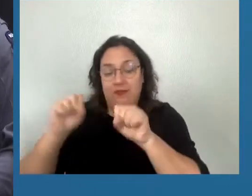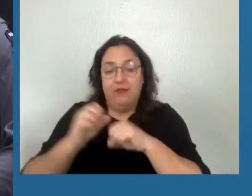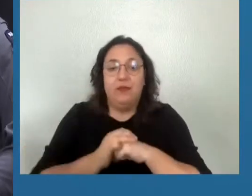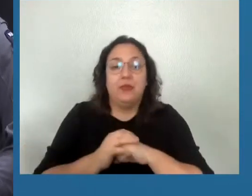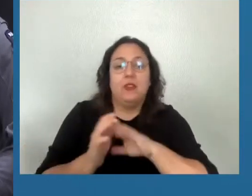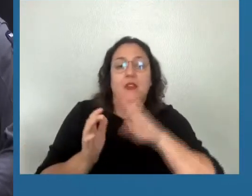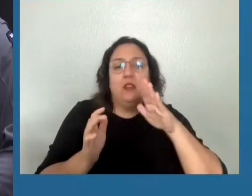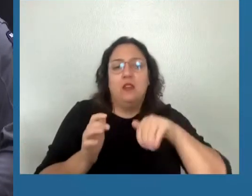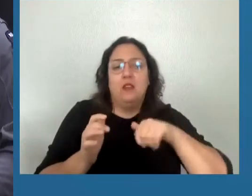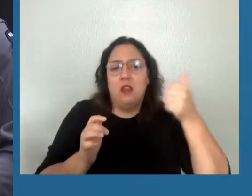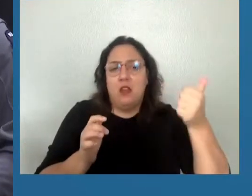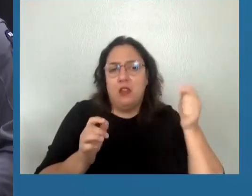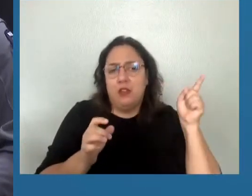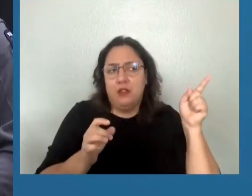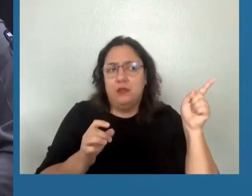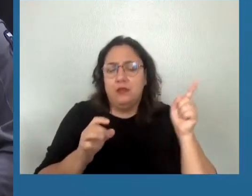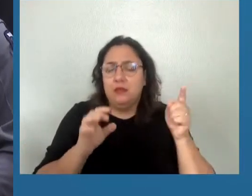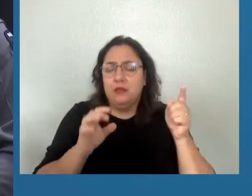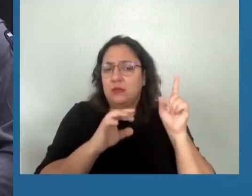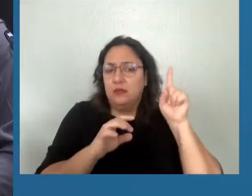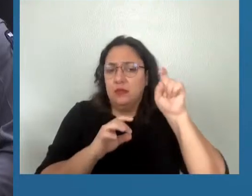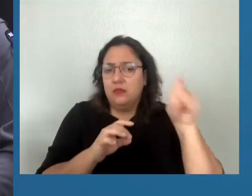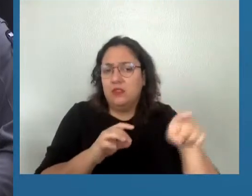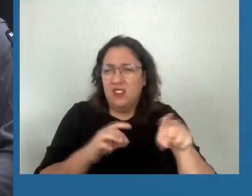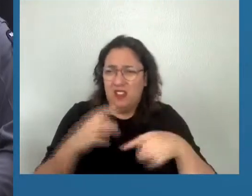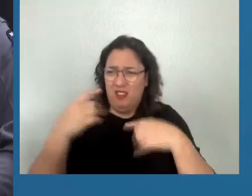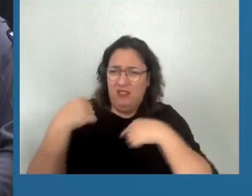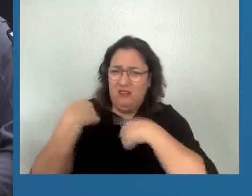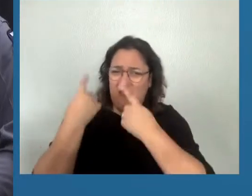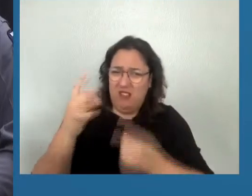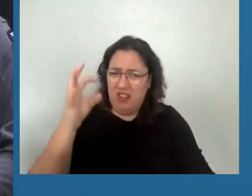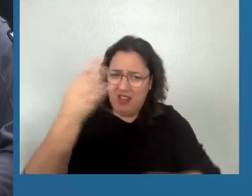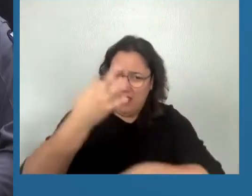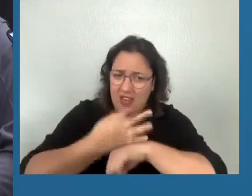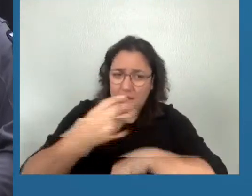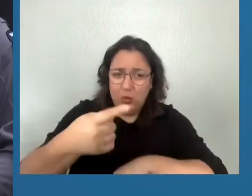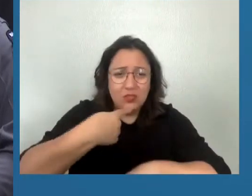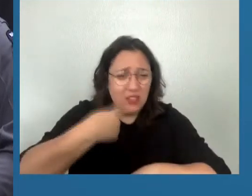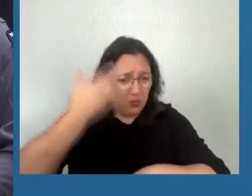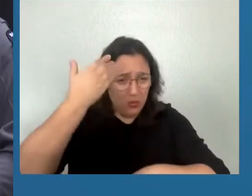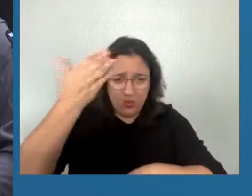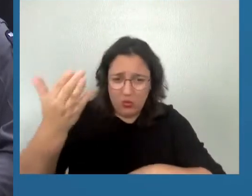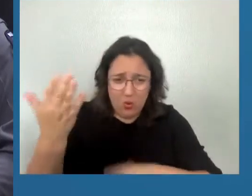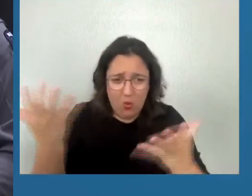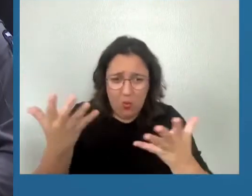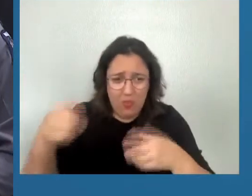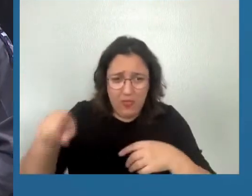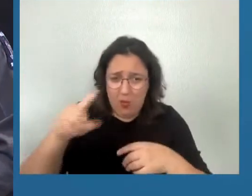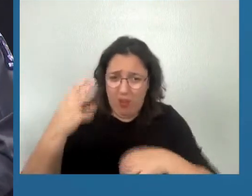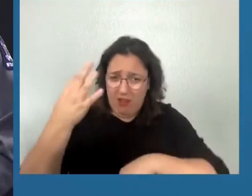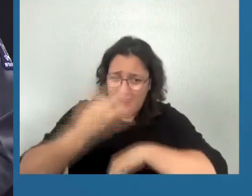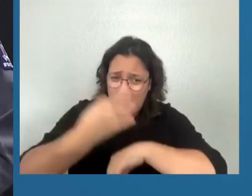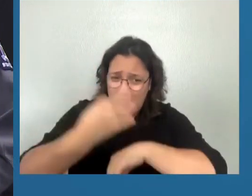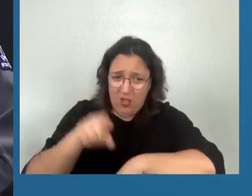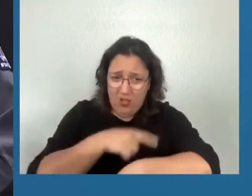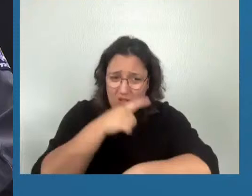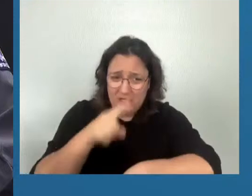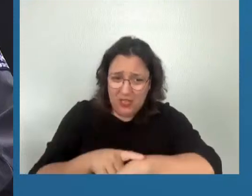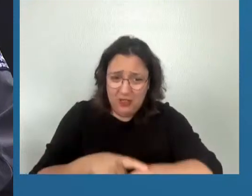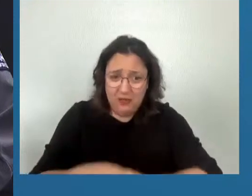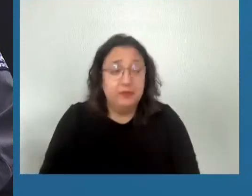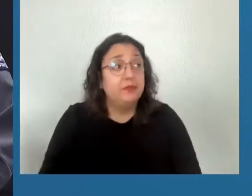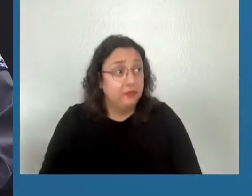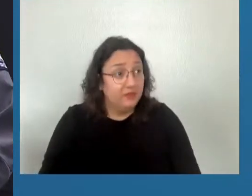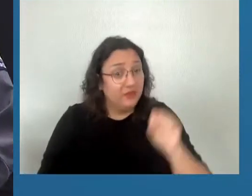days. Do you have any idea what the striking officers want? And it's 9 days too long. Yes. We offered